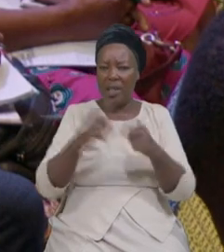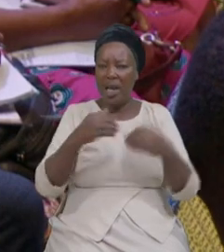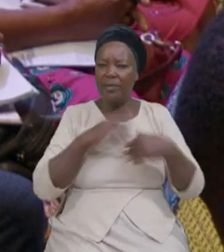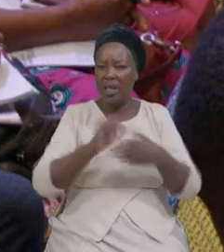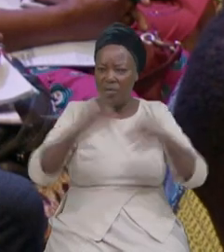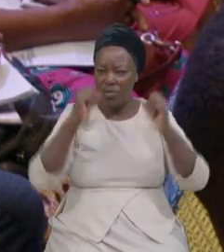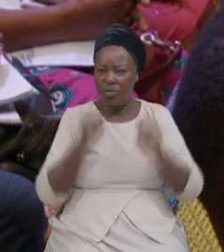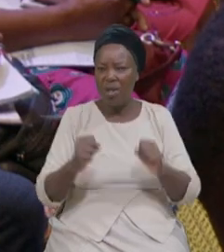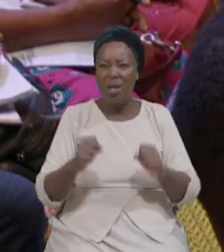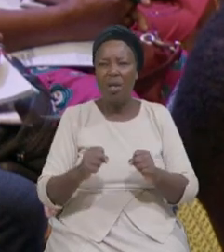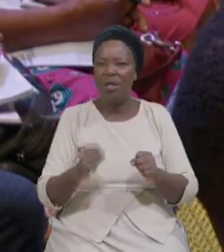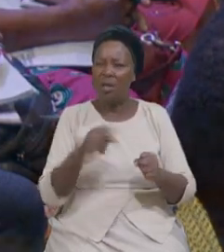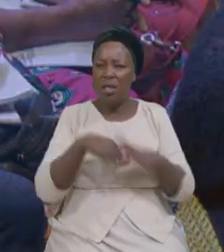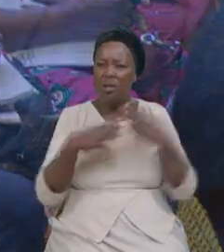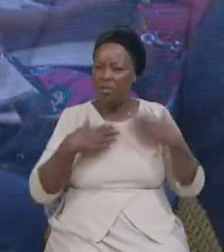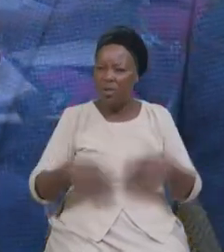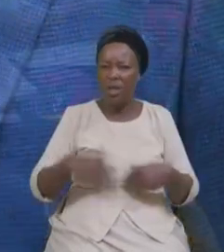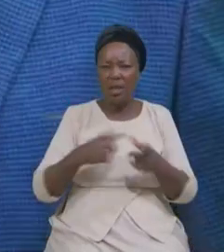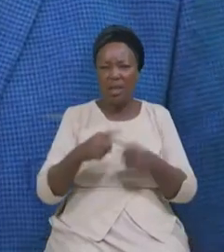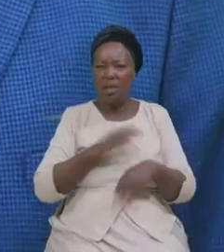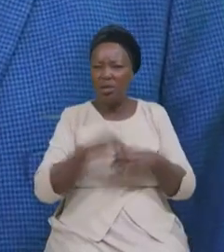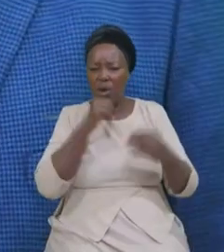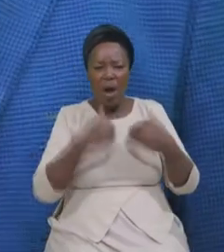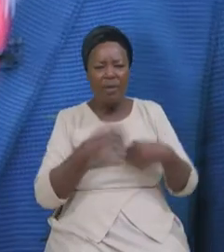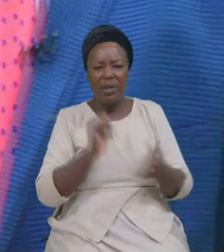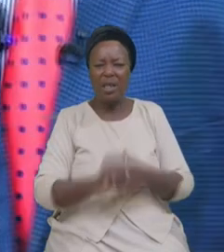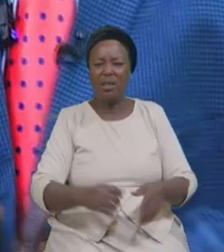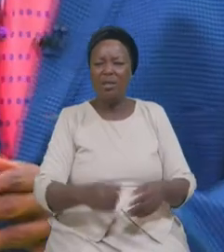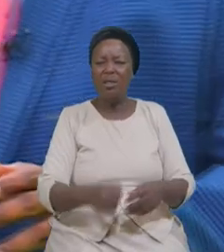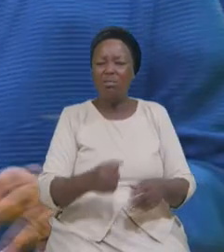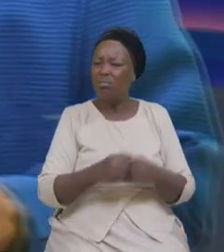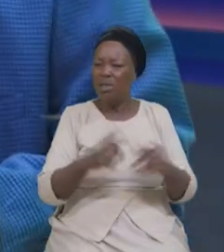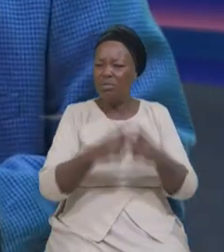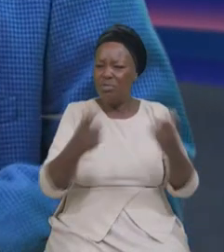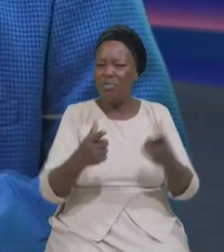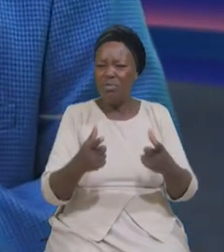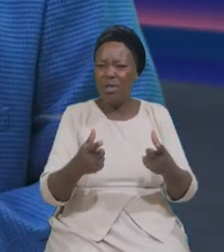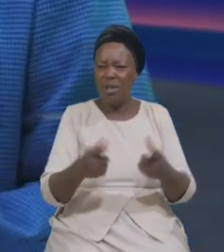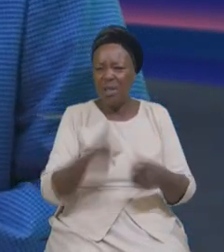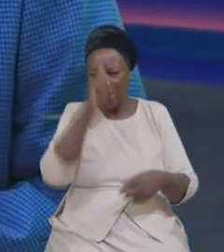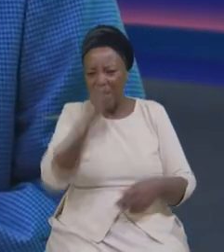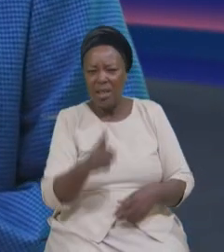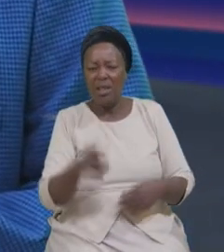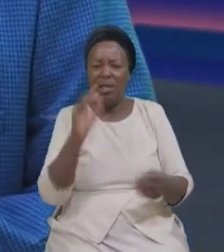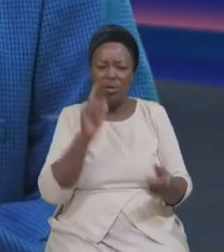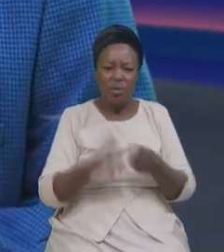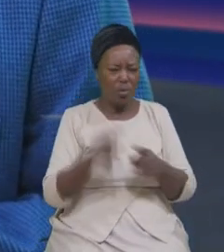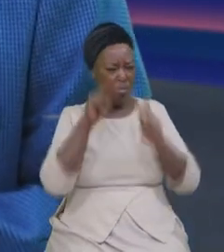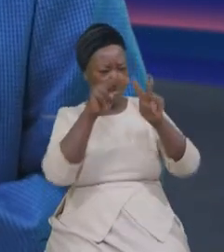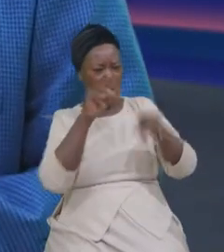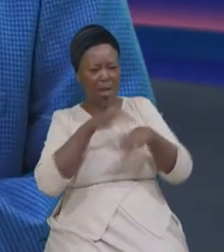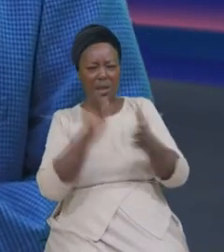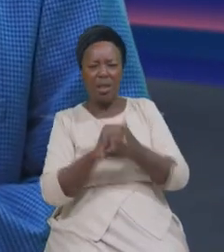only strong having sharp eyesight to look at Goliath. You know, some people will say Goliath is so